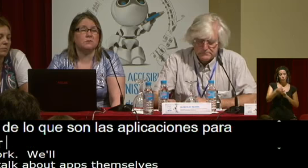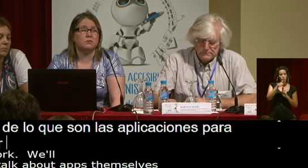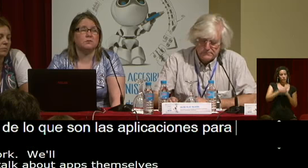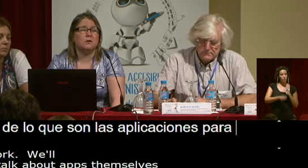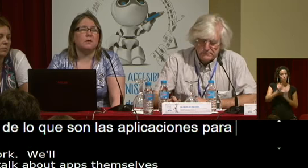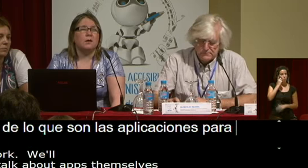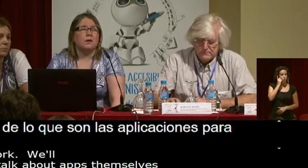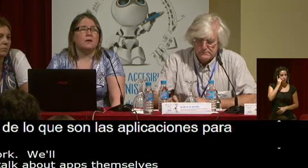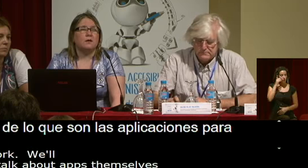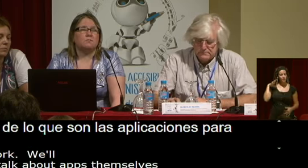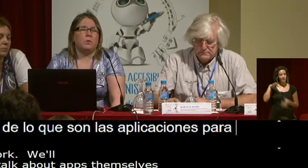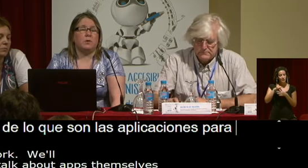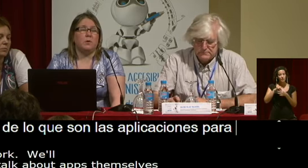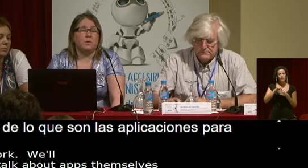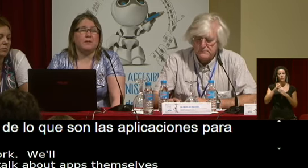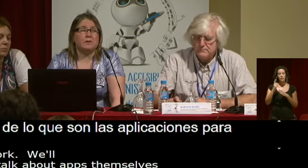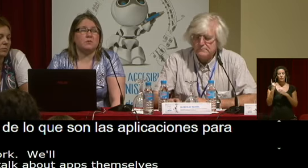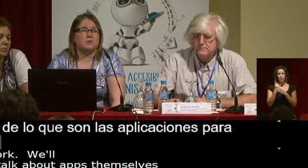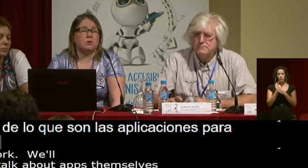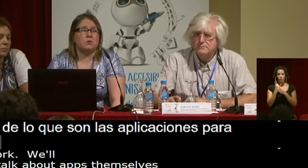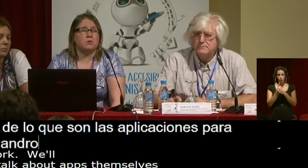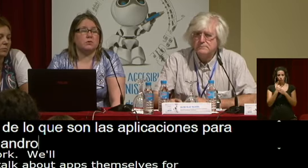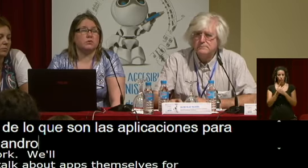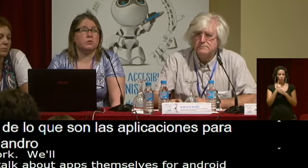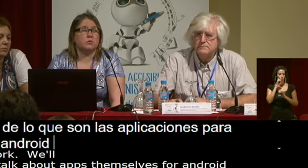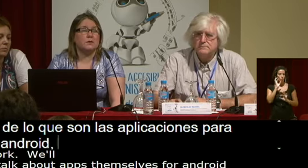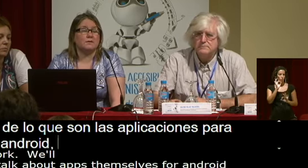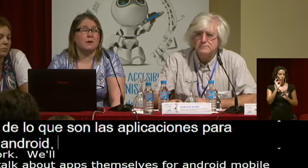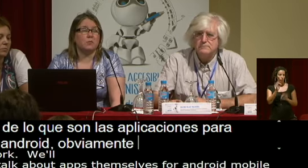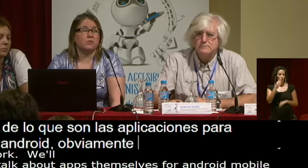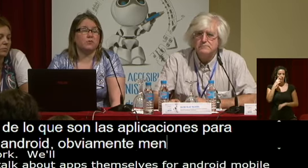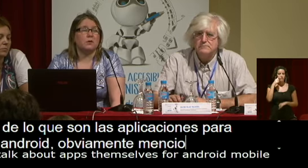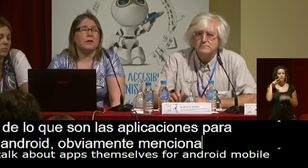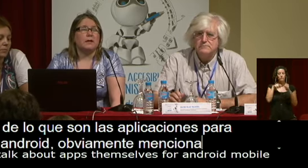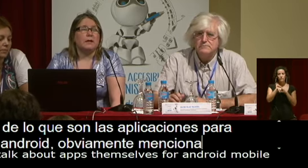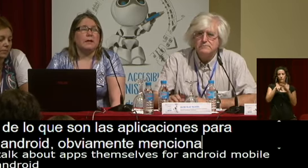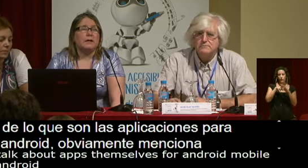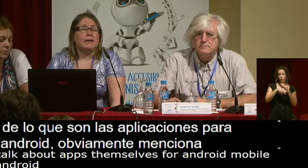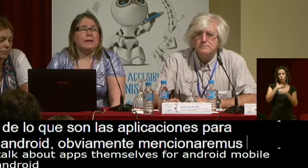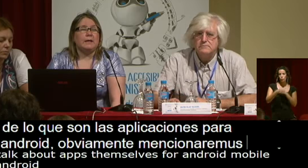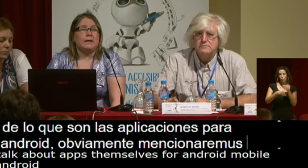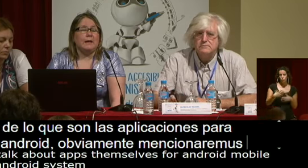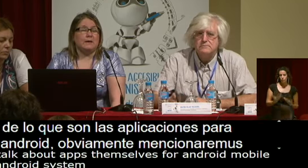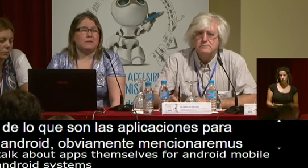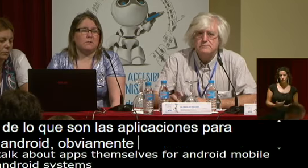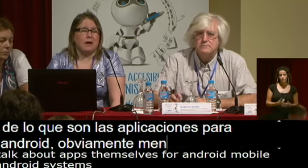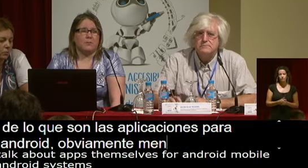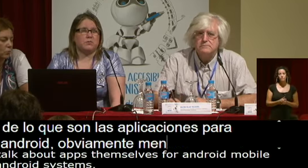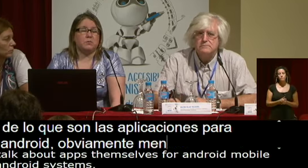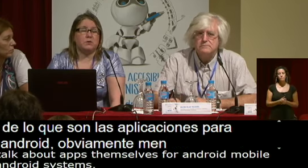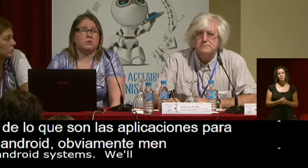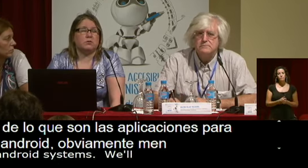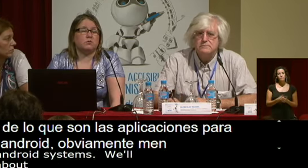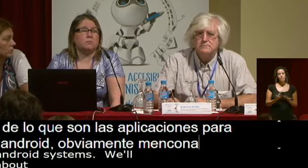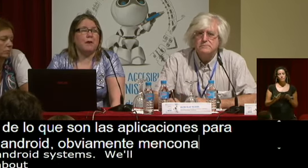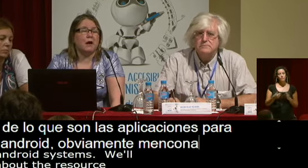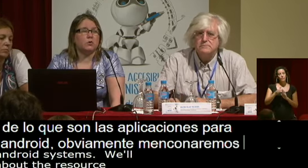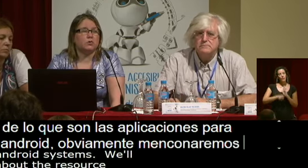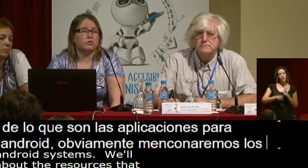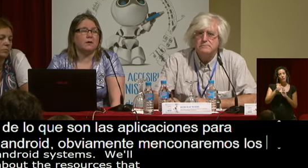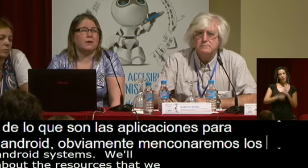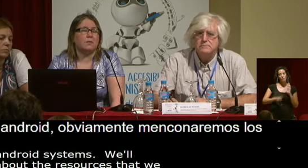for Android mobile phones, Android systems. We will talk about the resources that we use,